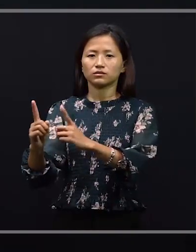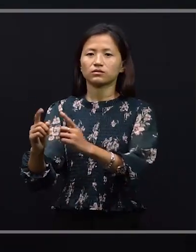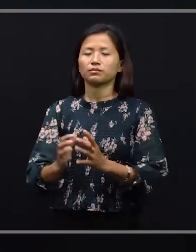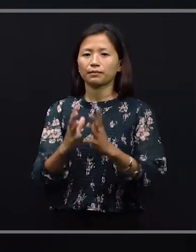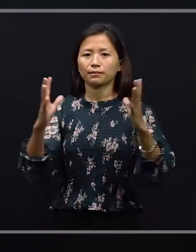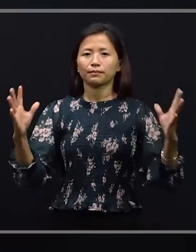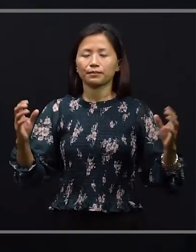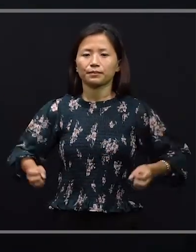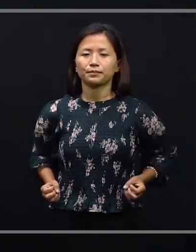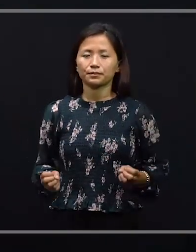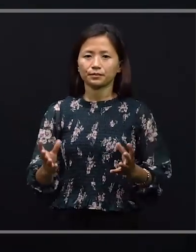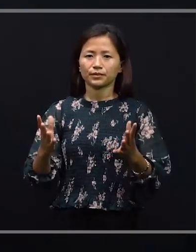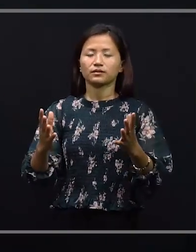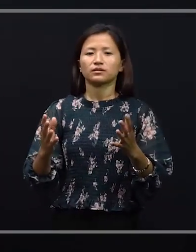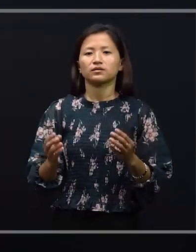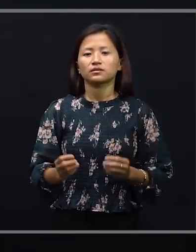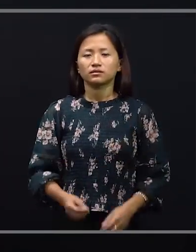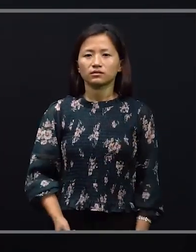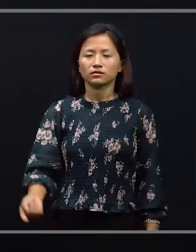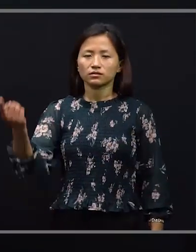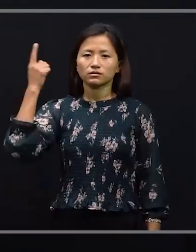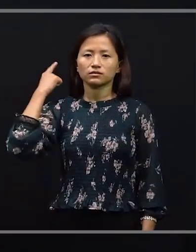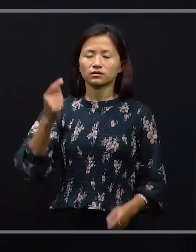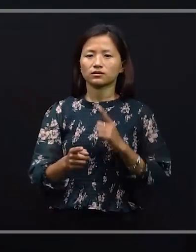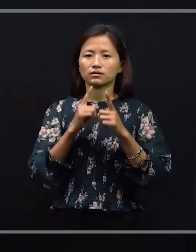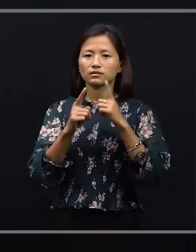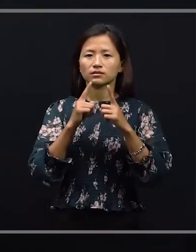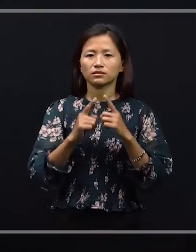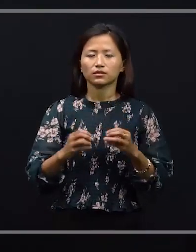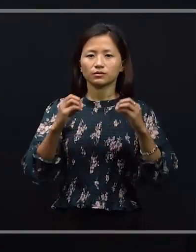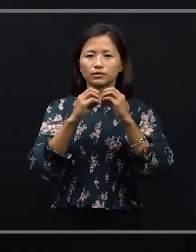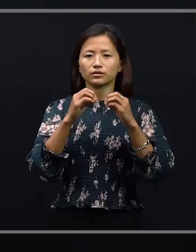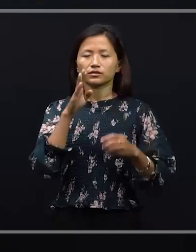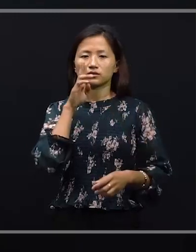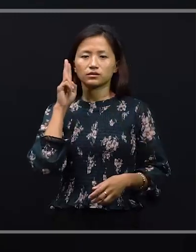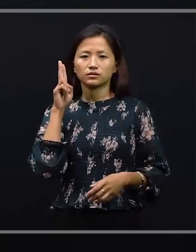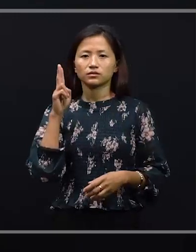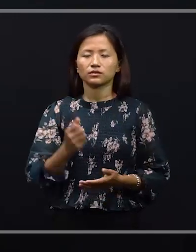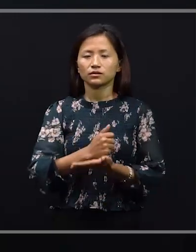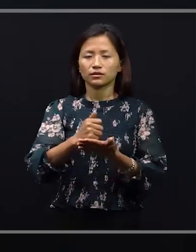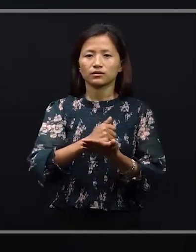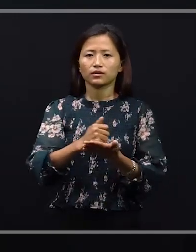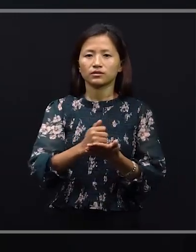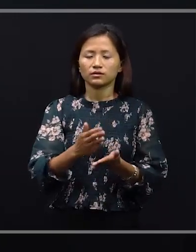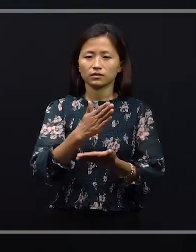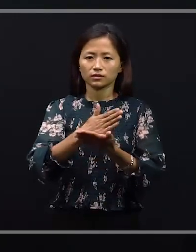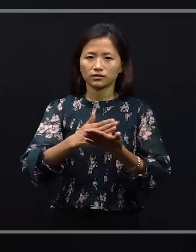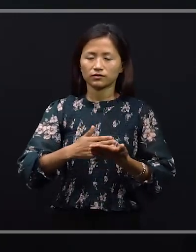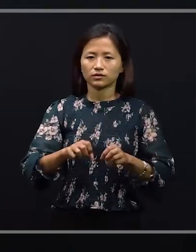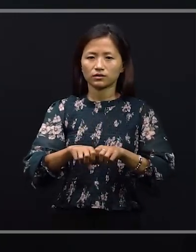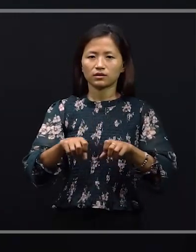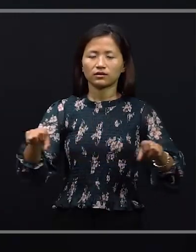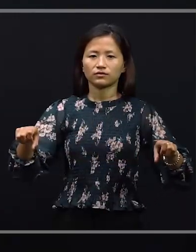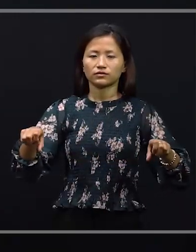Now in the beginning, okay, we have discussed in the last session that the Britishers, they used to practice divide and